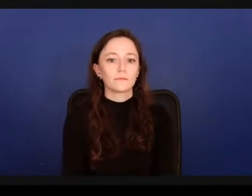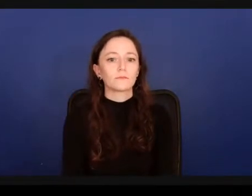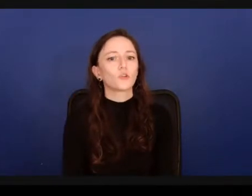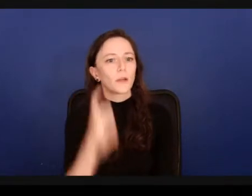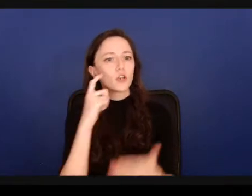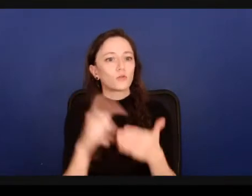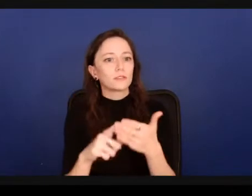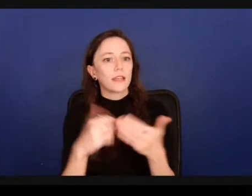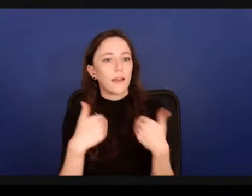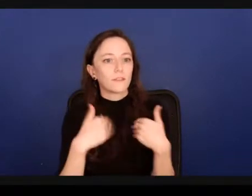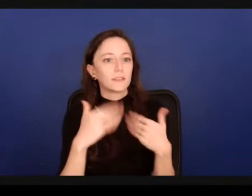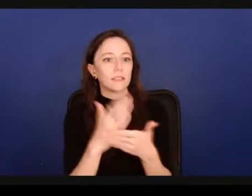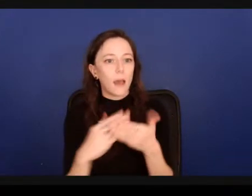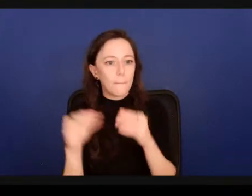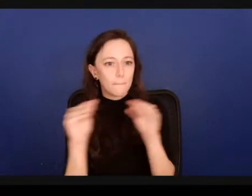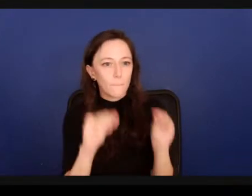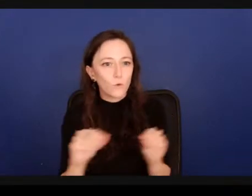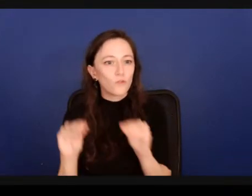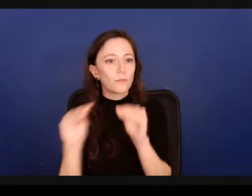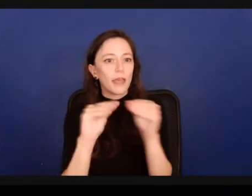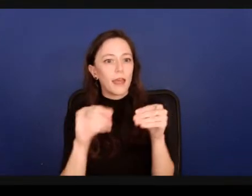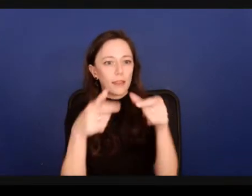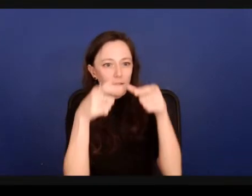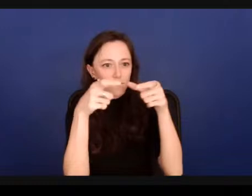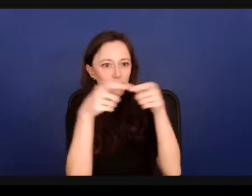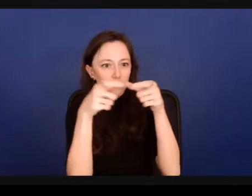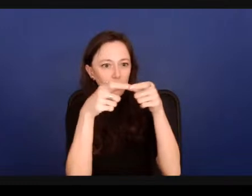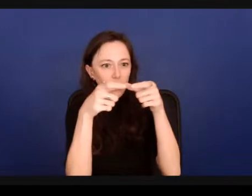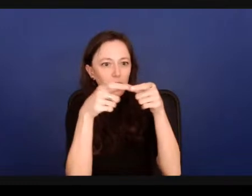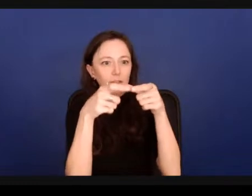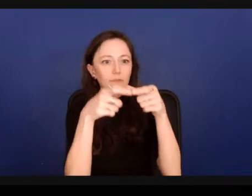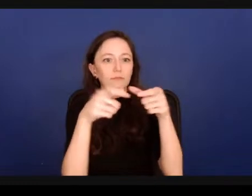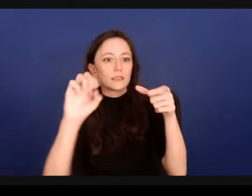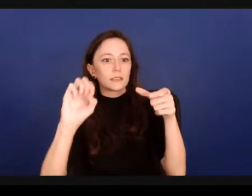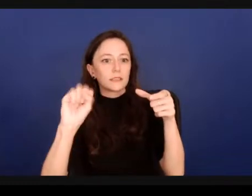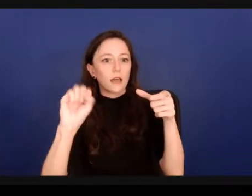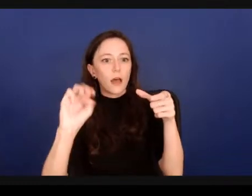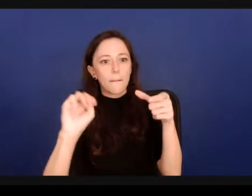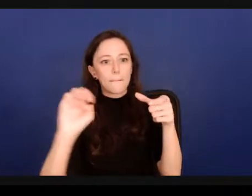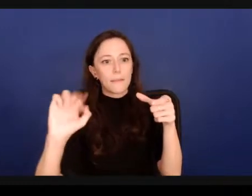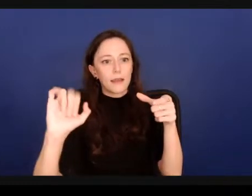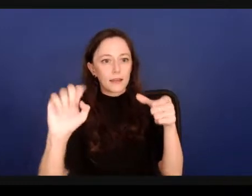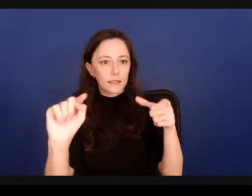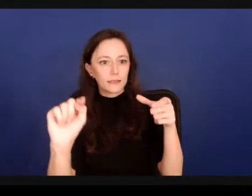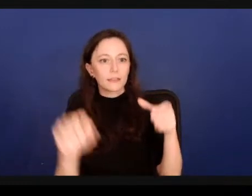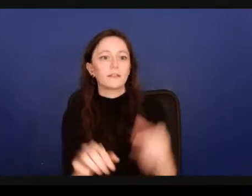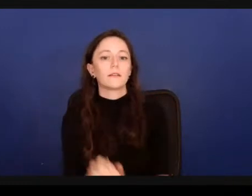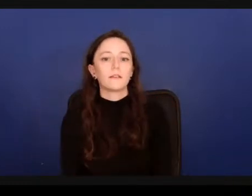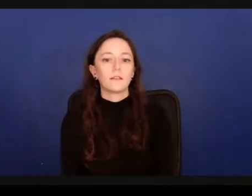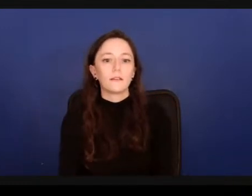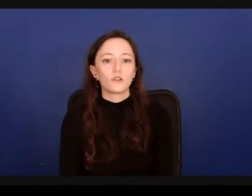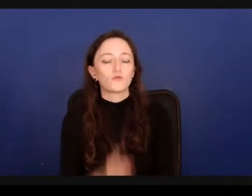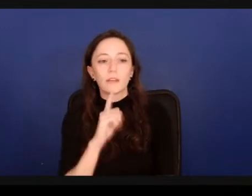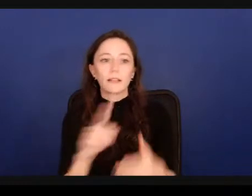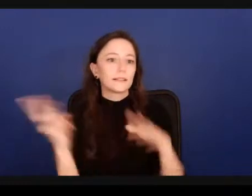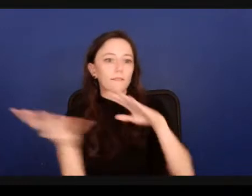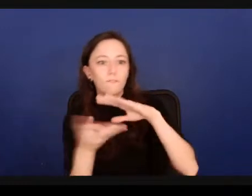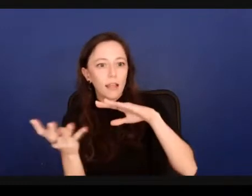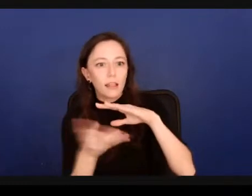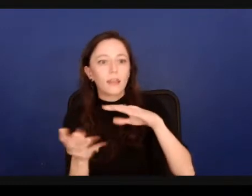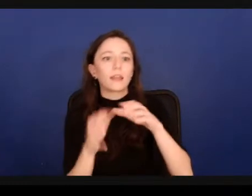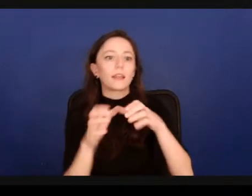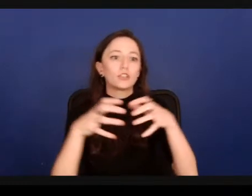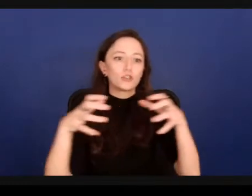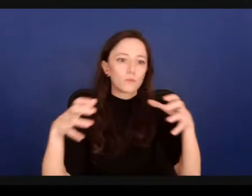summit. All those little wiggles are all usually temporary, so the trends are still overall, it's filling and spreading